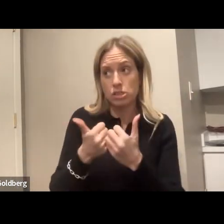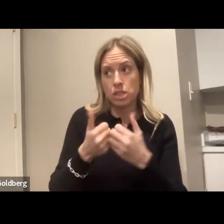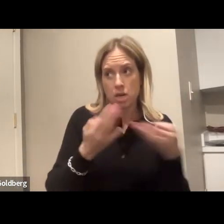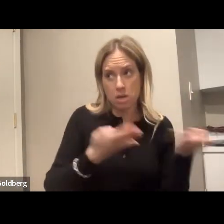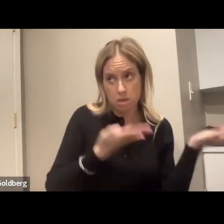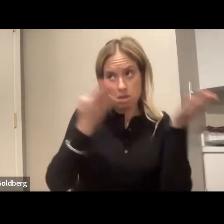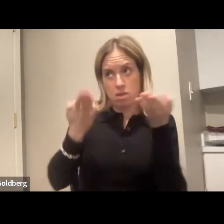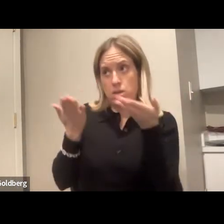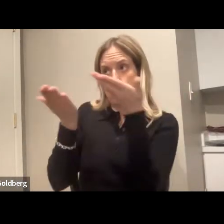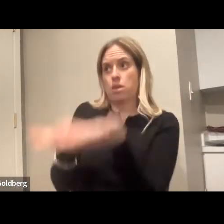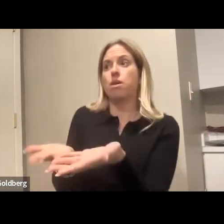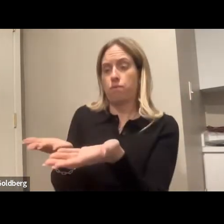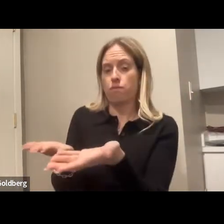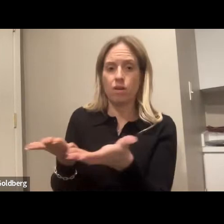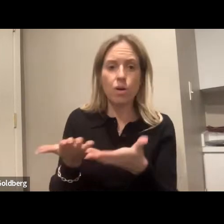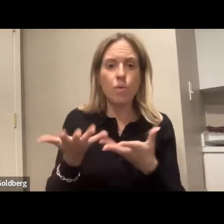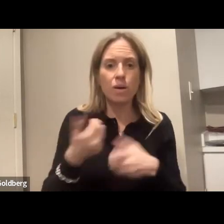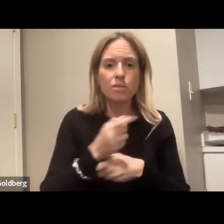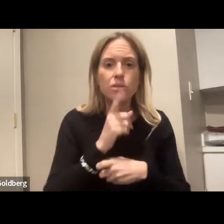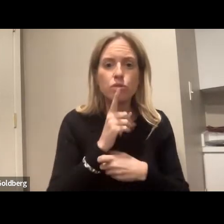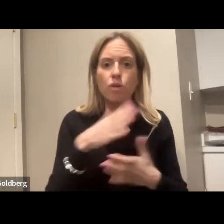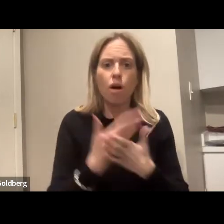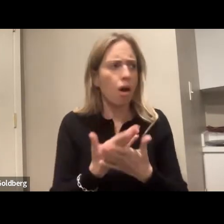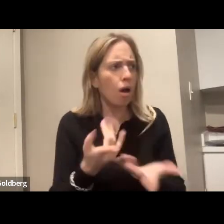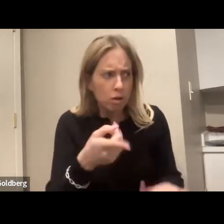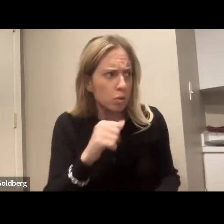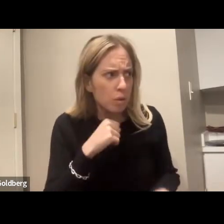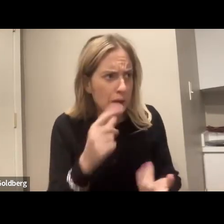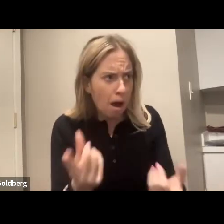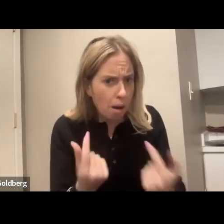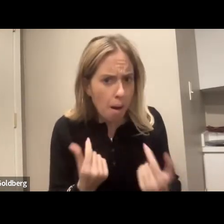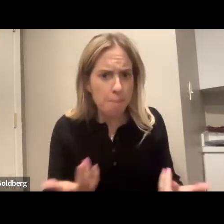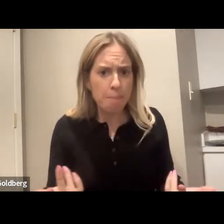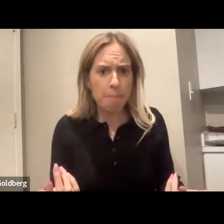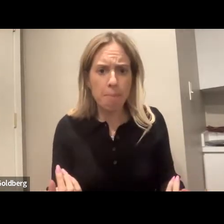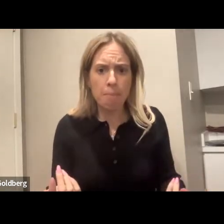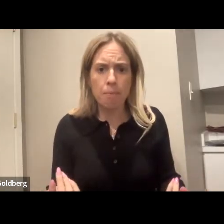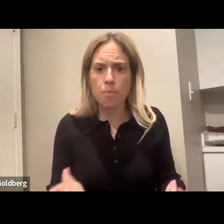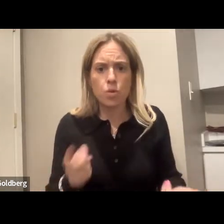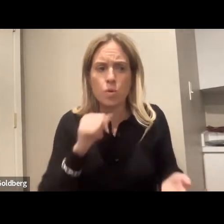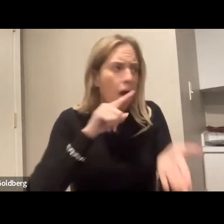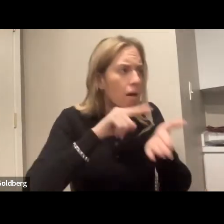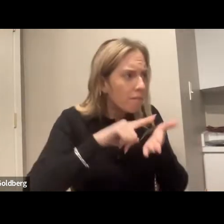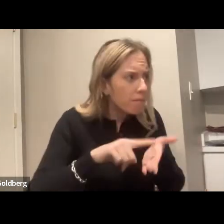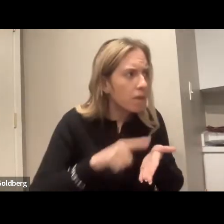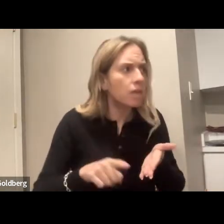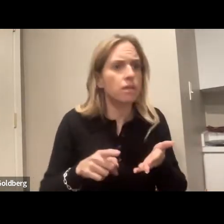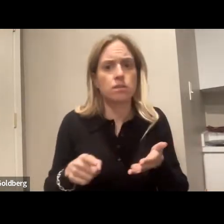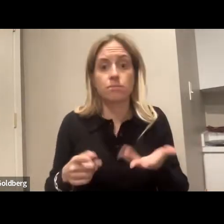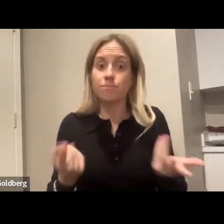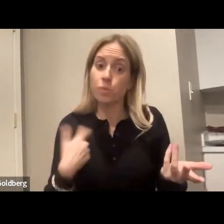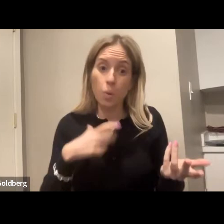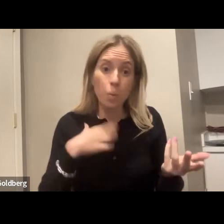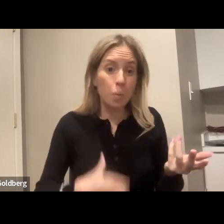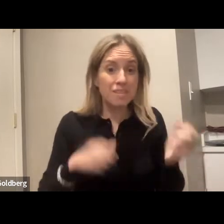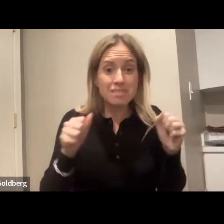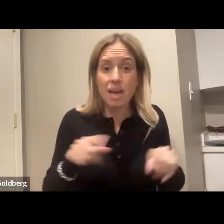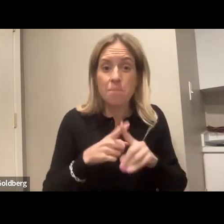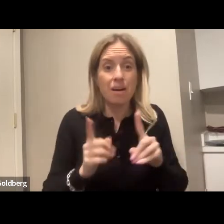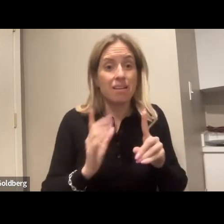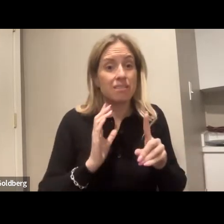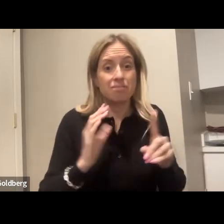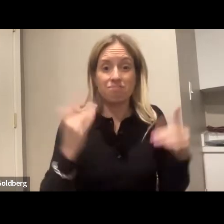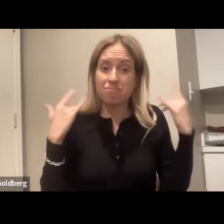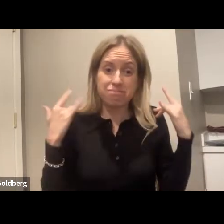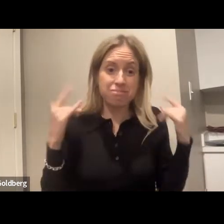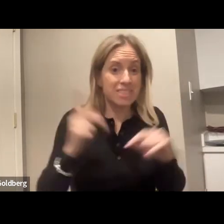sure everyone understands that, because a lot of times they'll say, well, you all didn't come out, and it's, you know, we wish we could, but we're not the ones that come